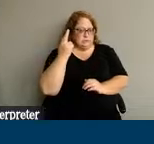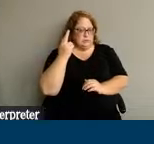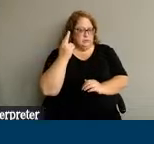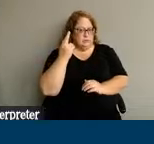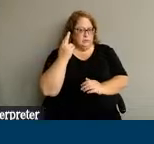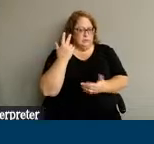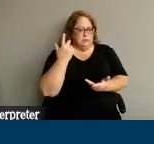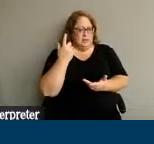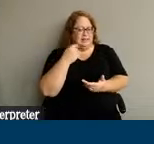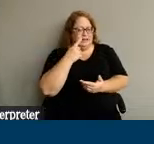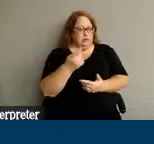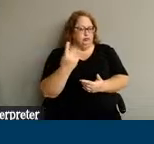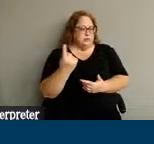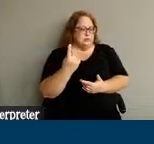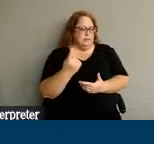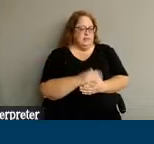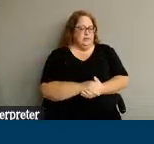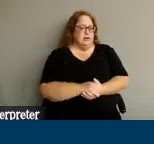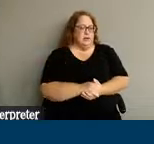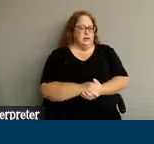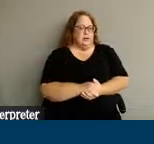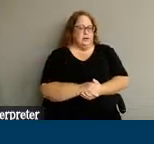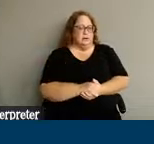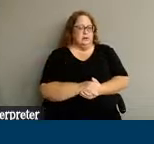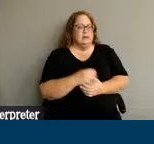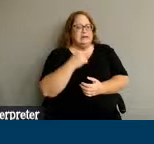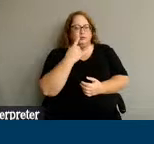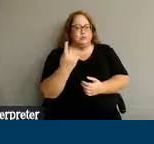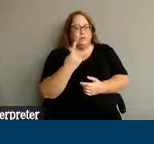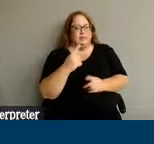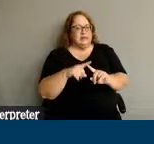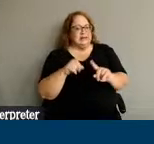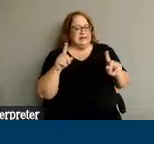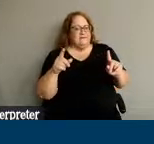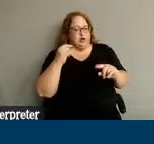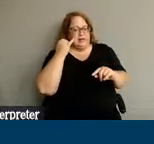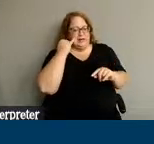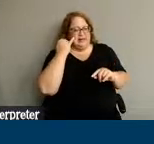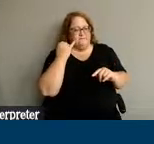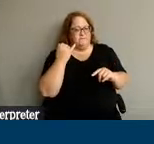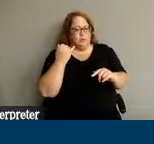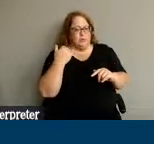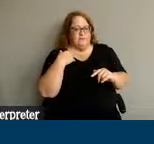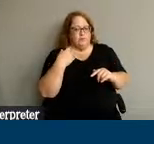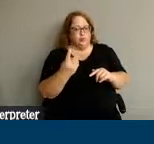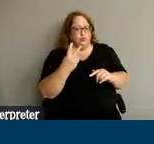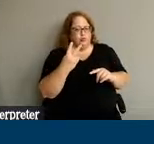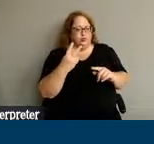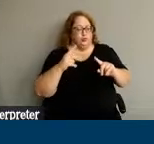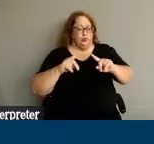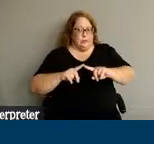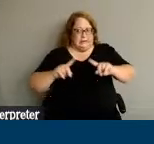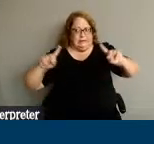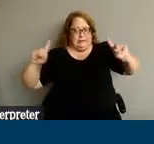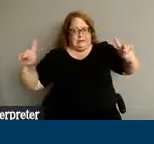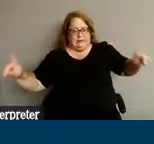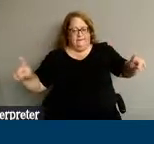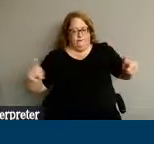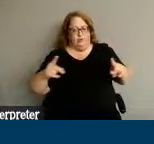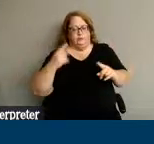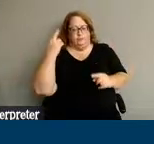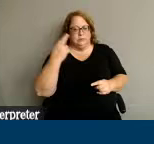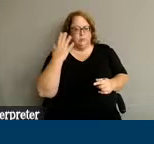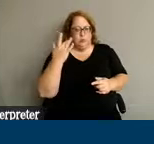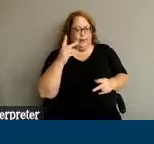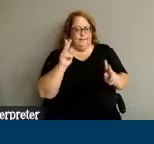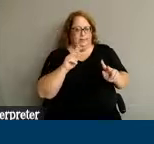What would that, that tells you something. It tells you something completely different than if you have two disparate remarks of why people